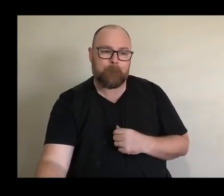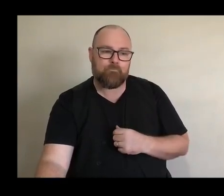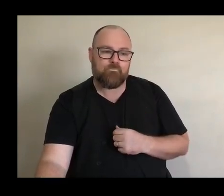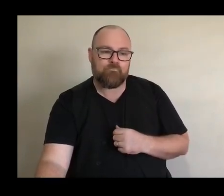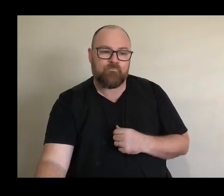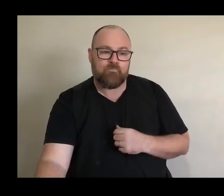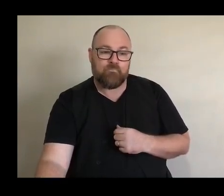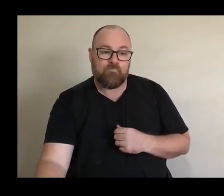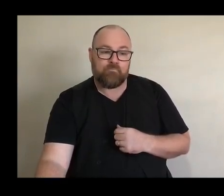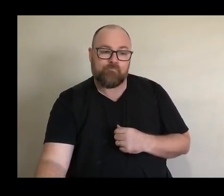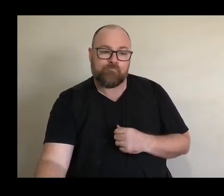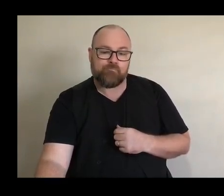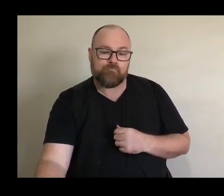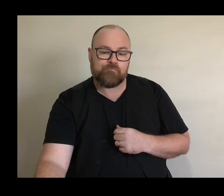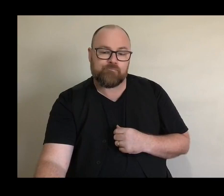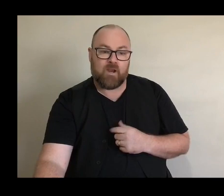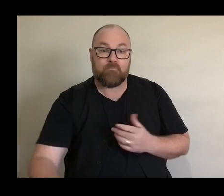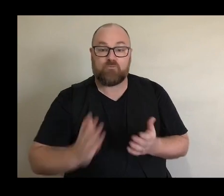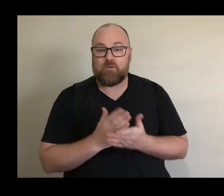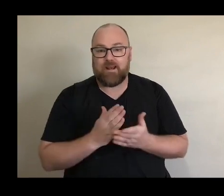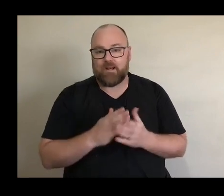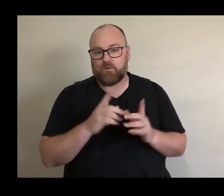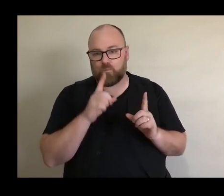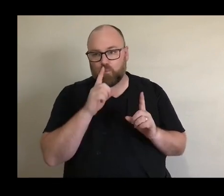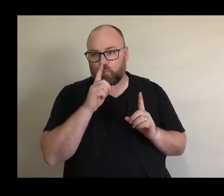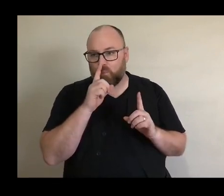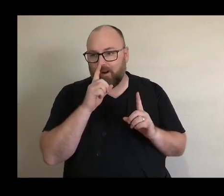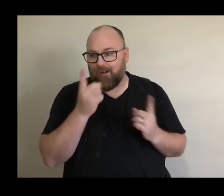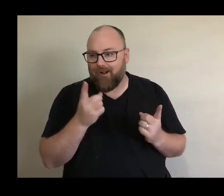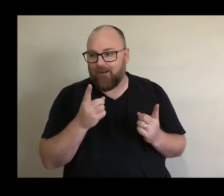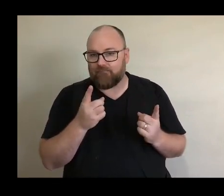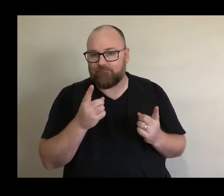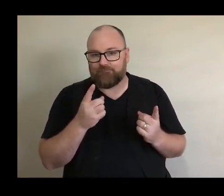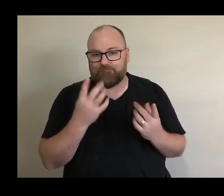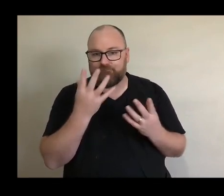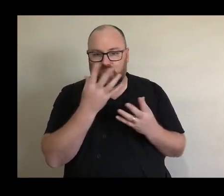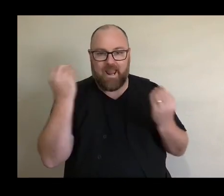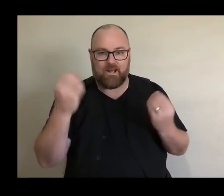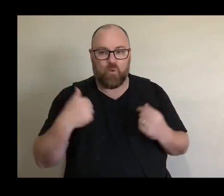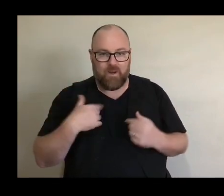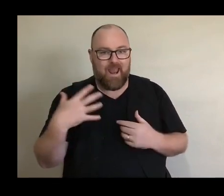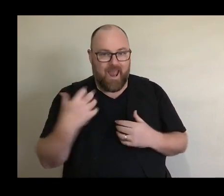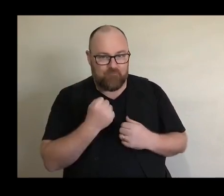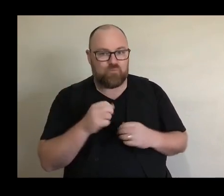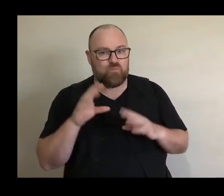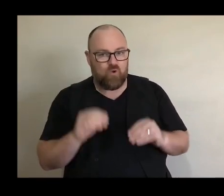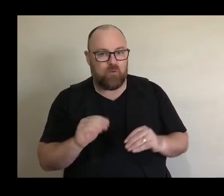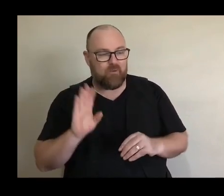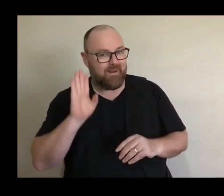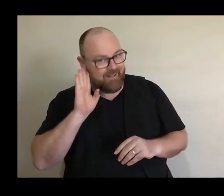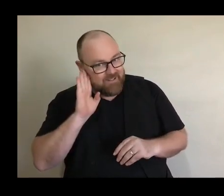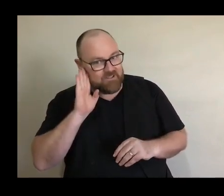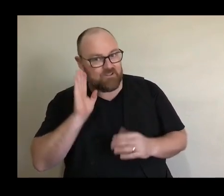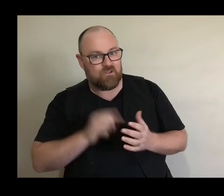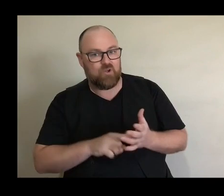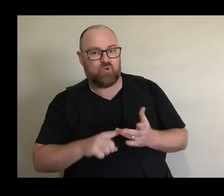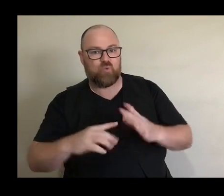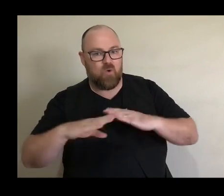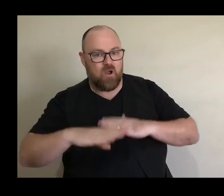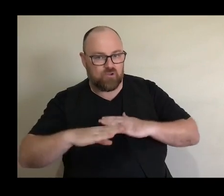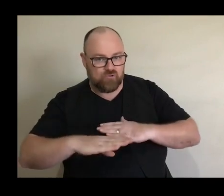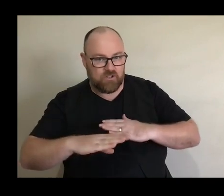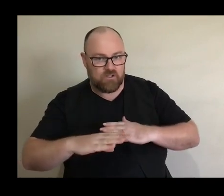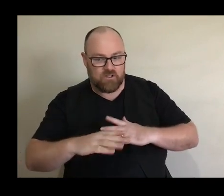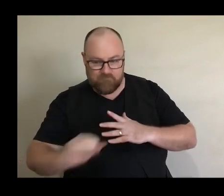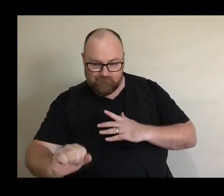right? And we've got to be reflective, and we've got to listen. We've got to listen to country. We've got to listen to the stories that country